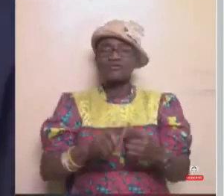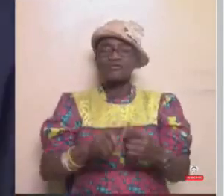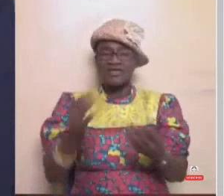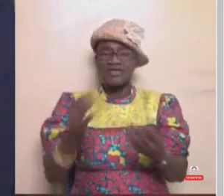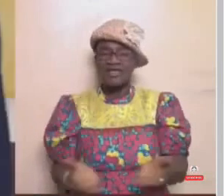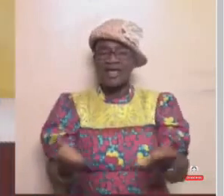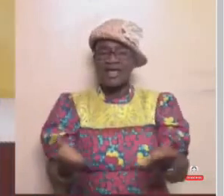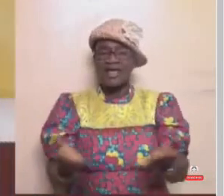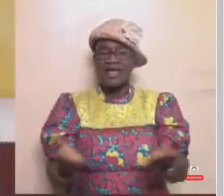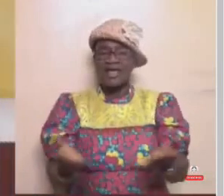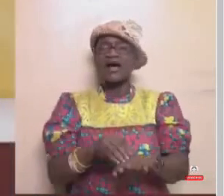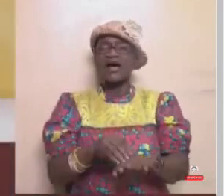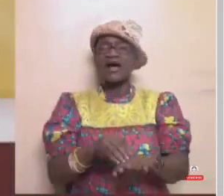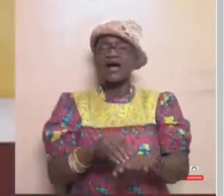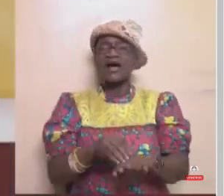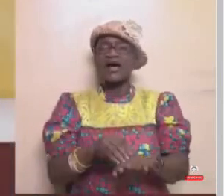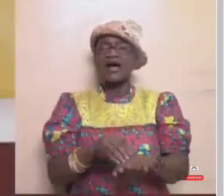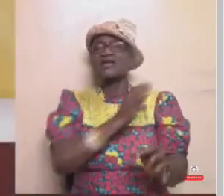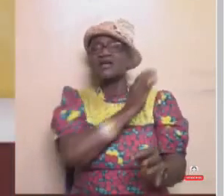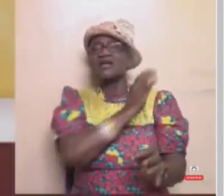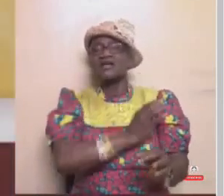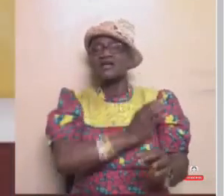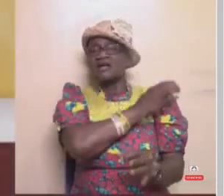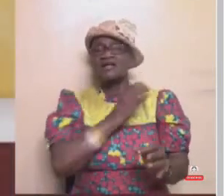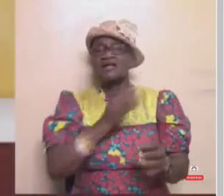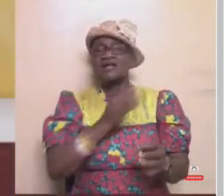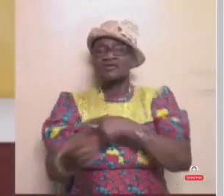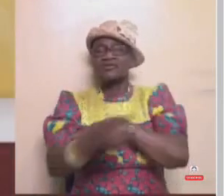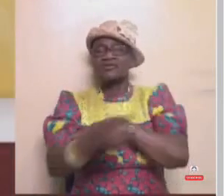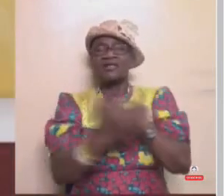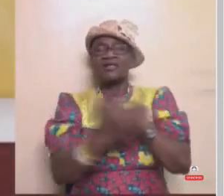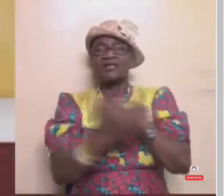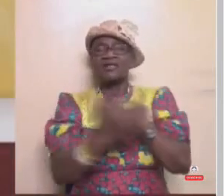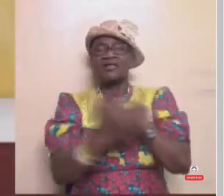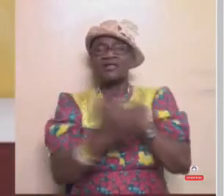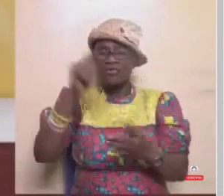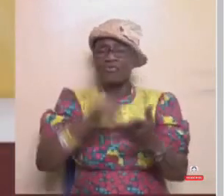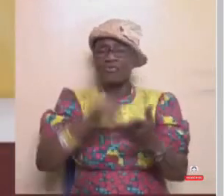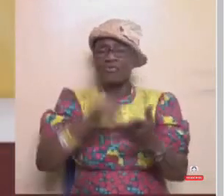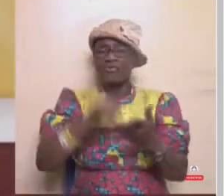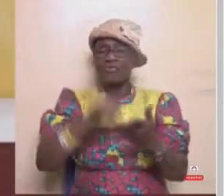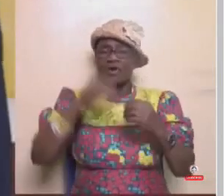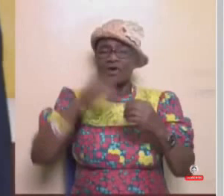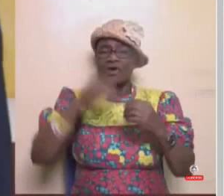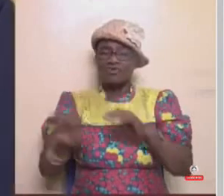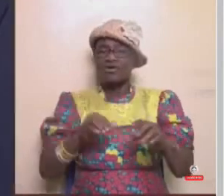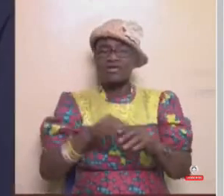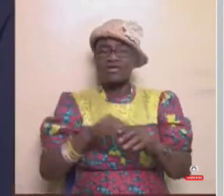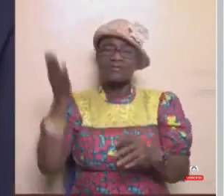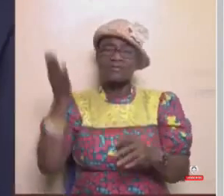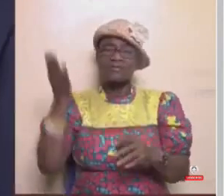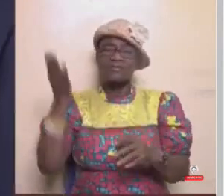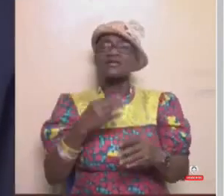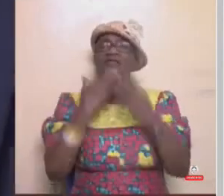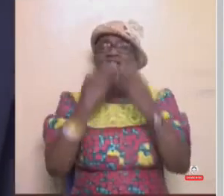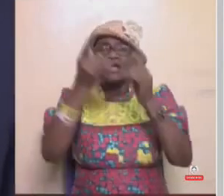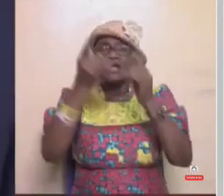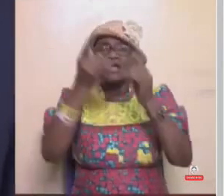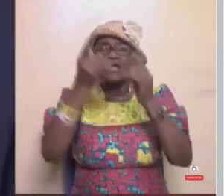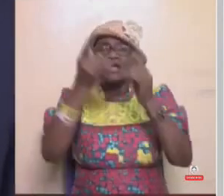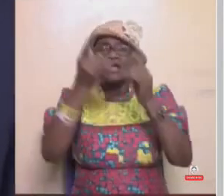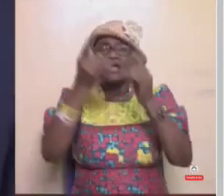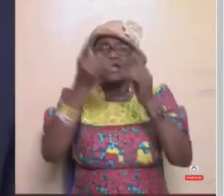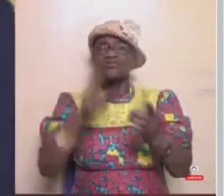clinic today. Thank you for that which you have done in the past. Thank you for what you are about to do now. Thank you for that